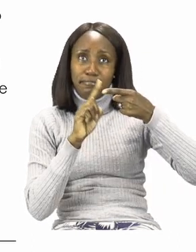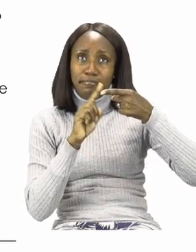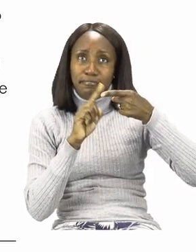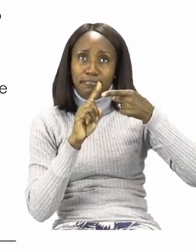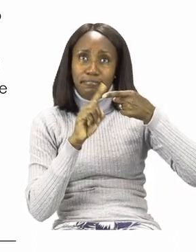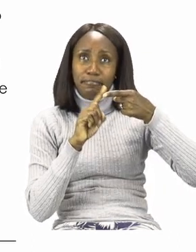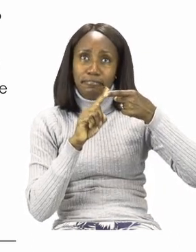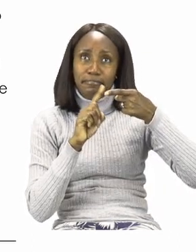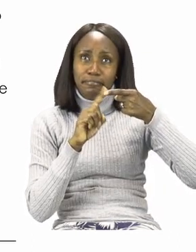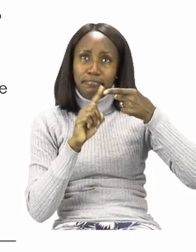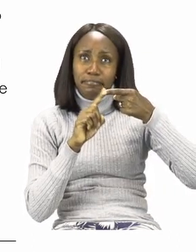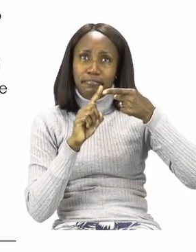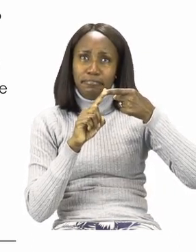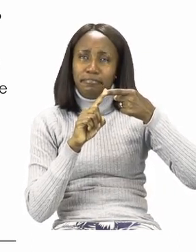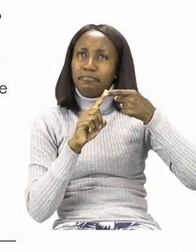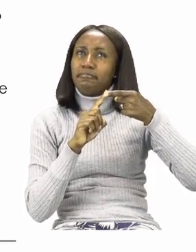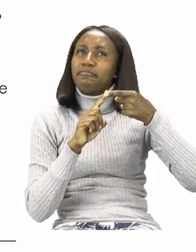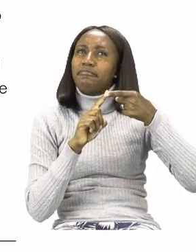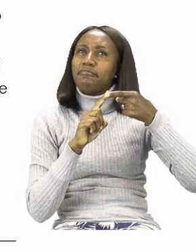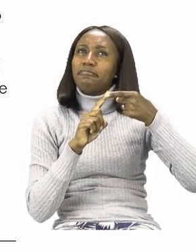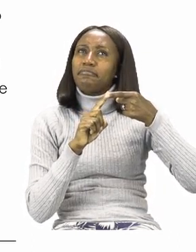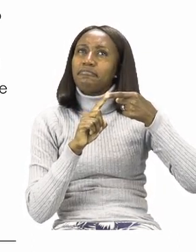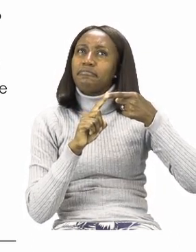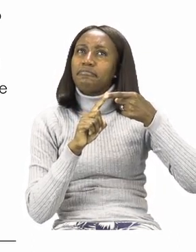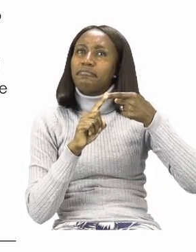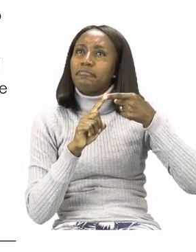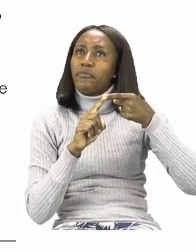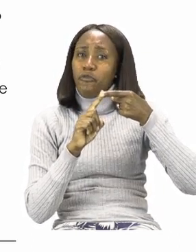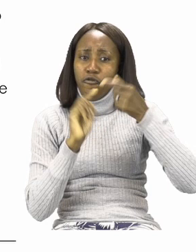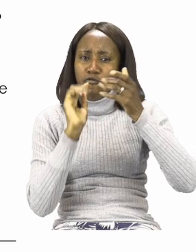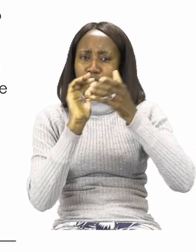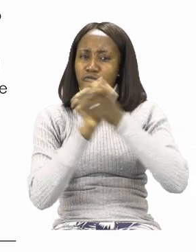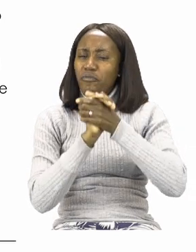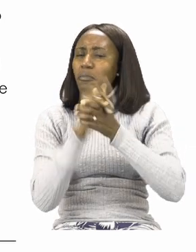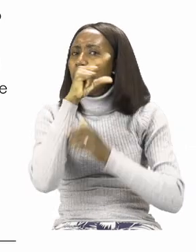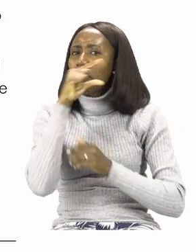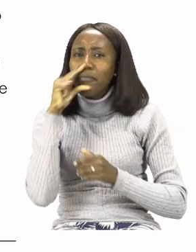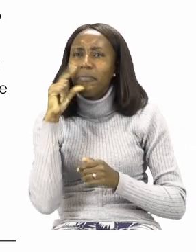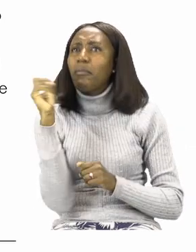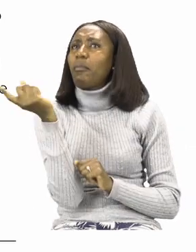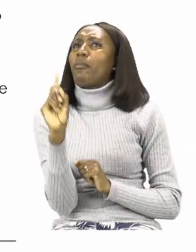1. What is the friend's name?